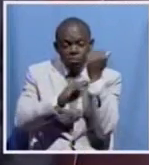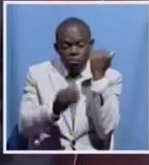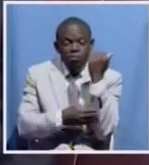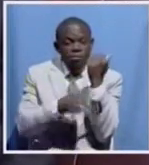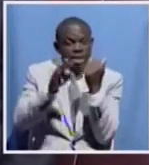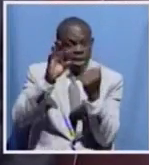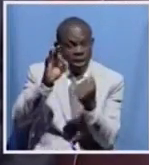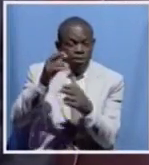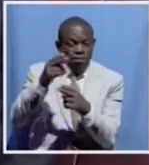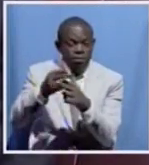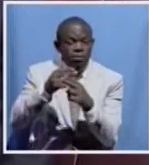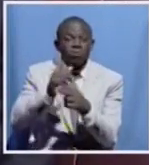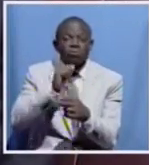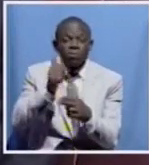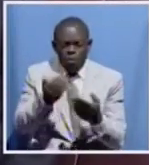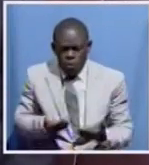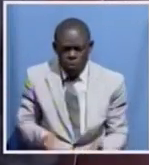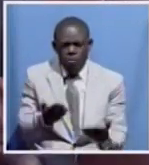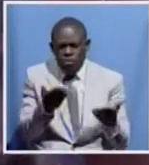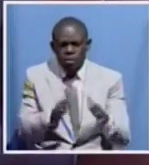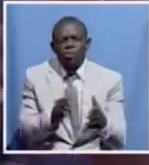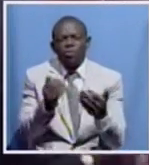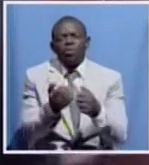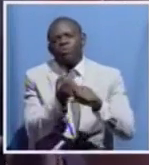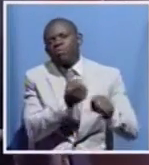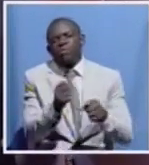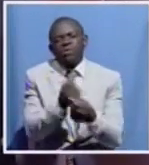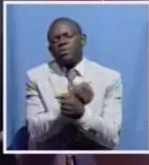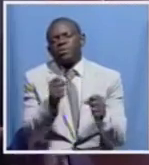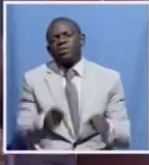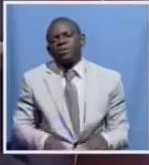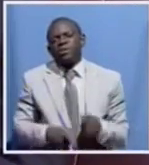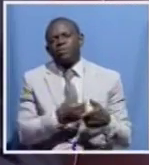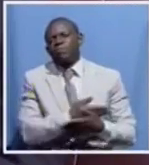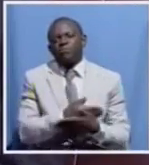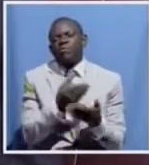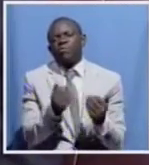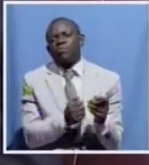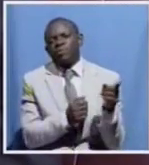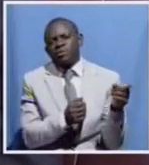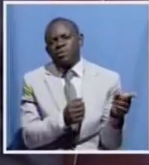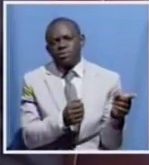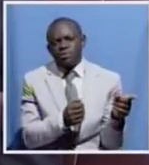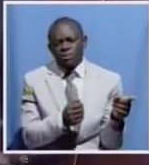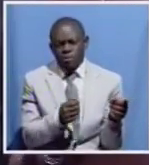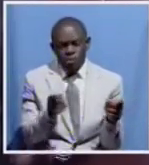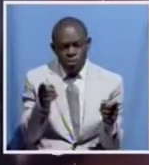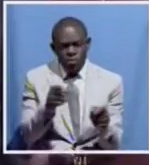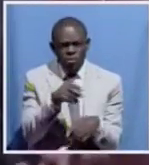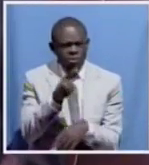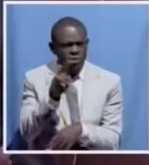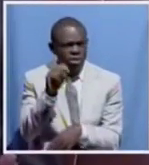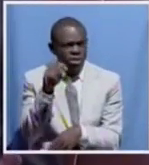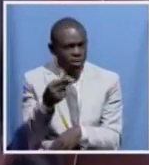toured the pediatrics ward, especially the premature section, we found that it was built about